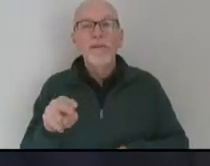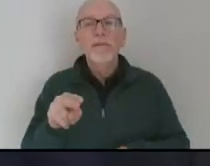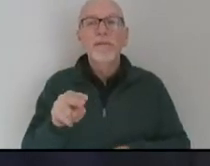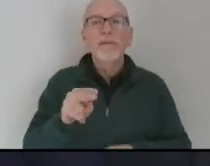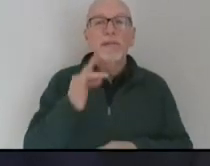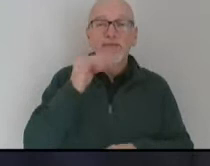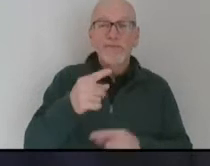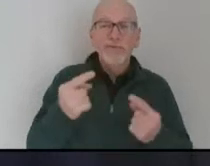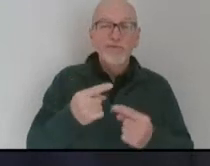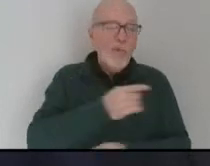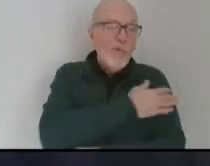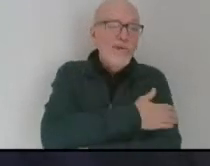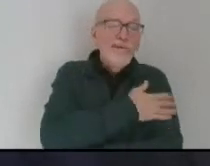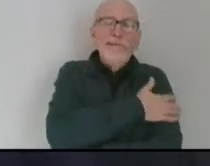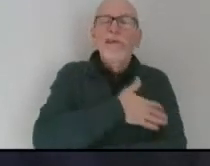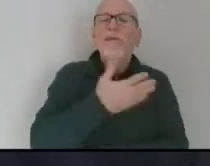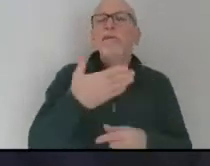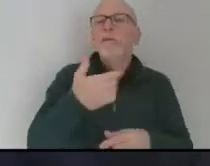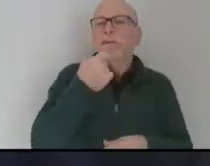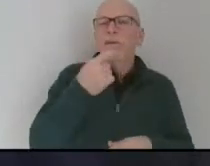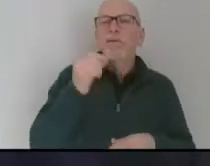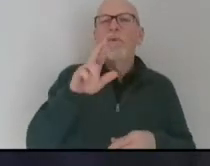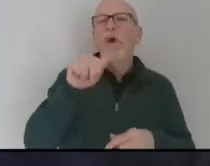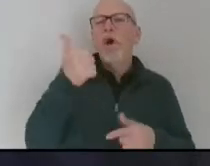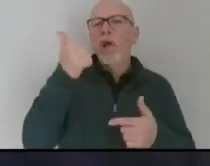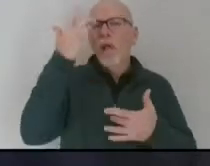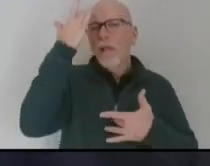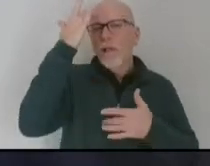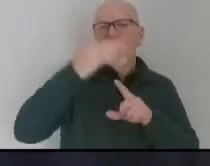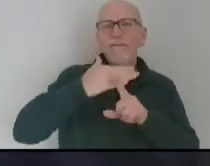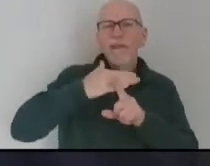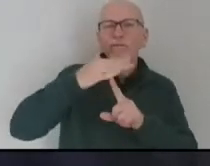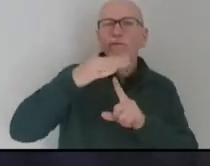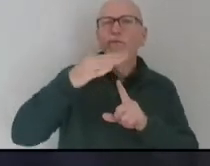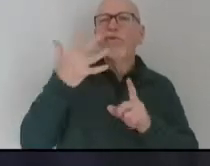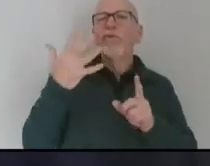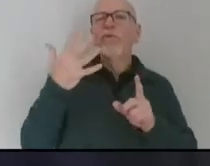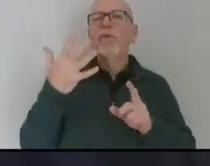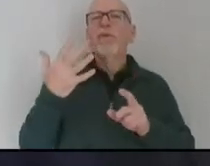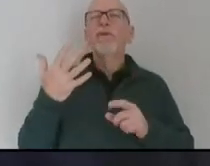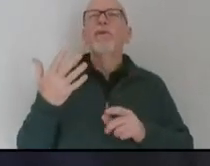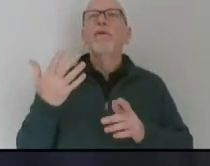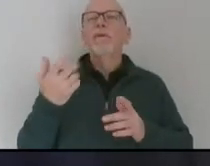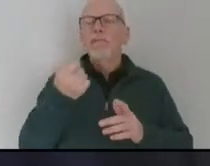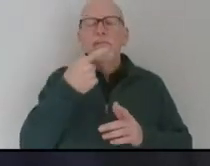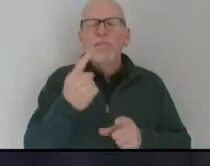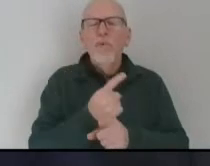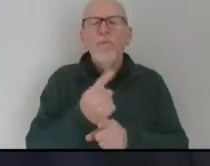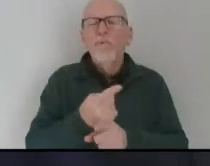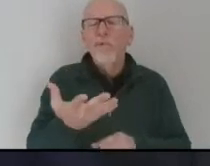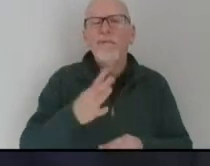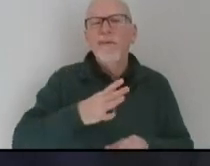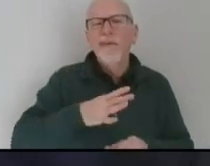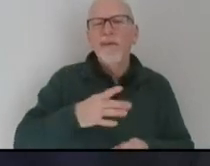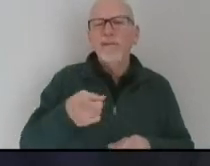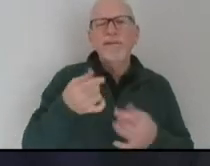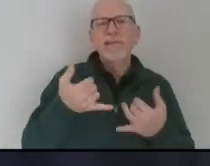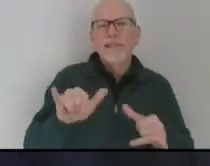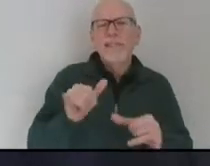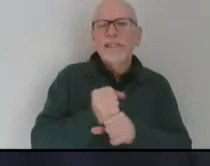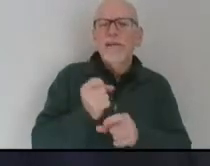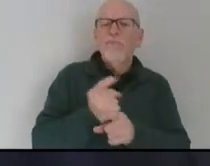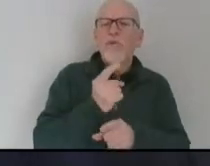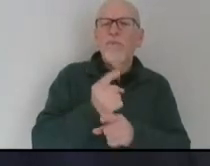sore arm, other symptoms, if you do get one of those low-grade fevers, et cetera, is completely appropriate and fine, and you are still getting the appropriate